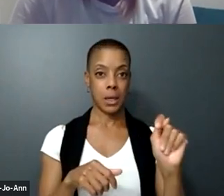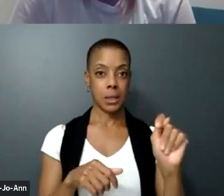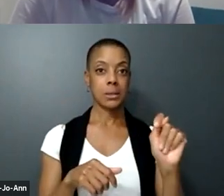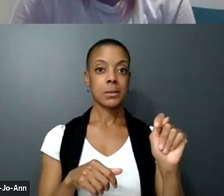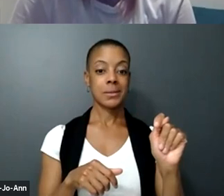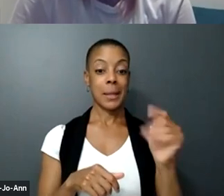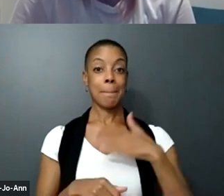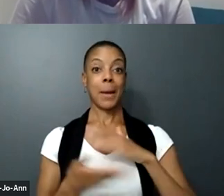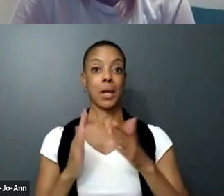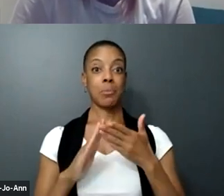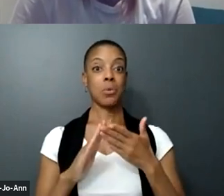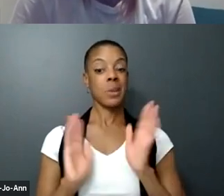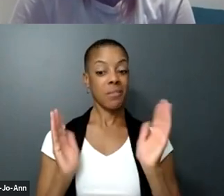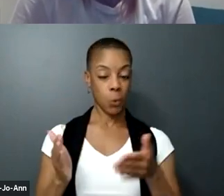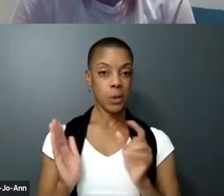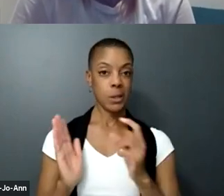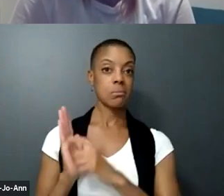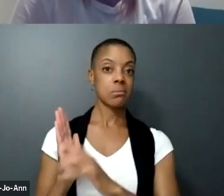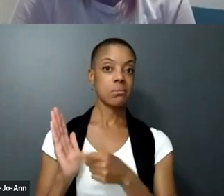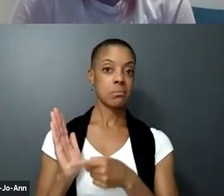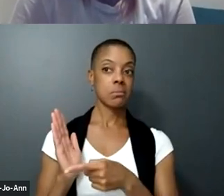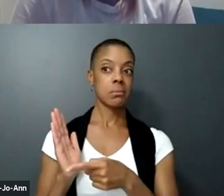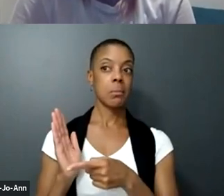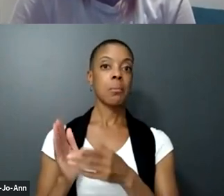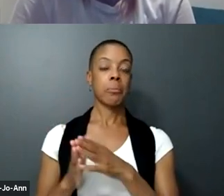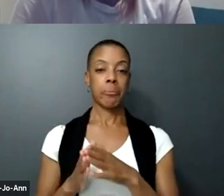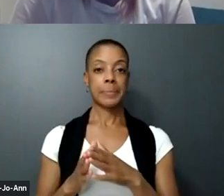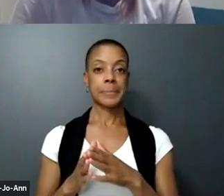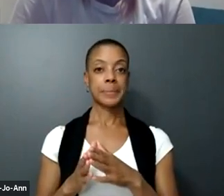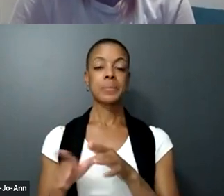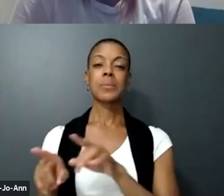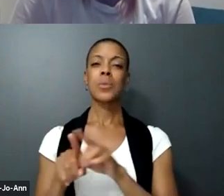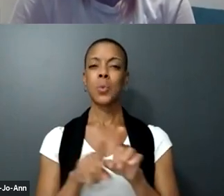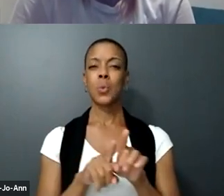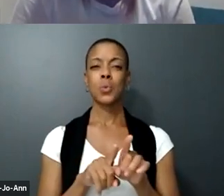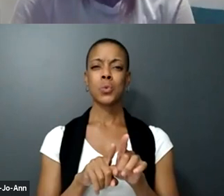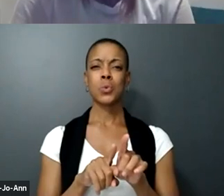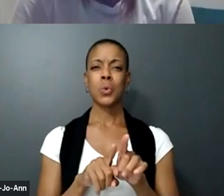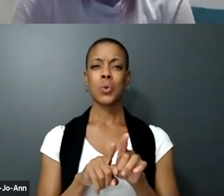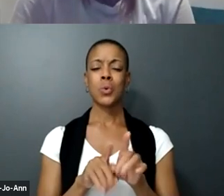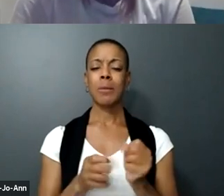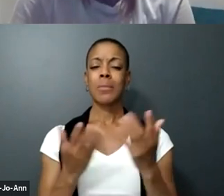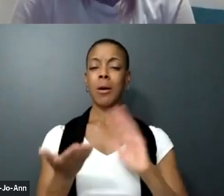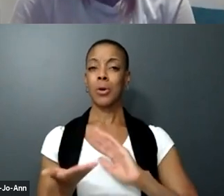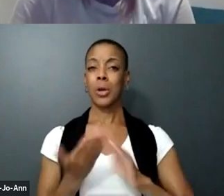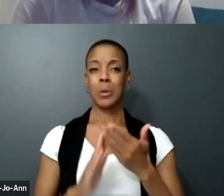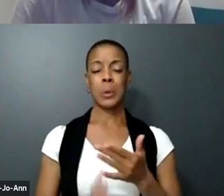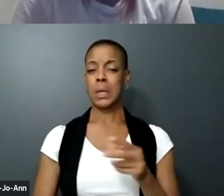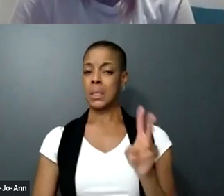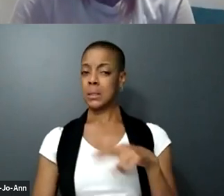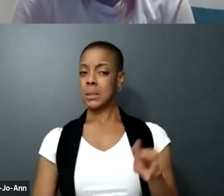that my community is looking at right now before we switch to the land. But there's also a great deal of skepticism in our communities